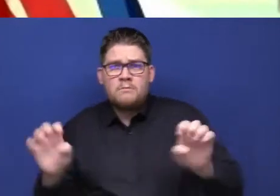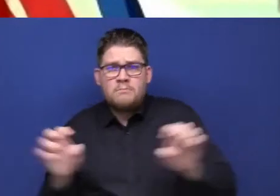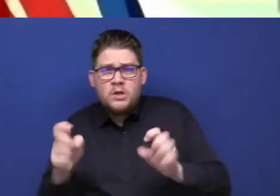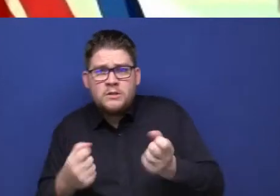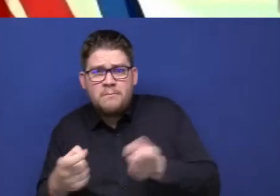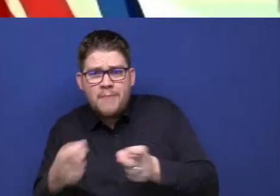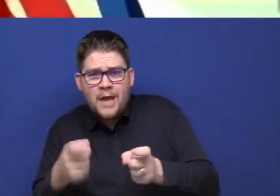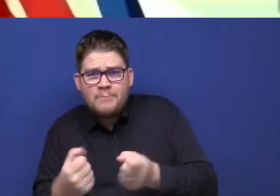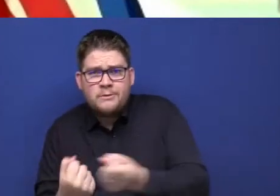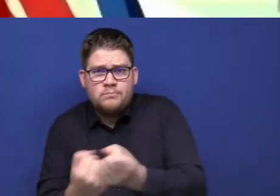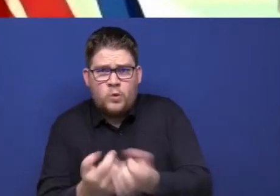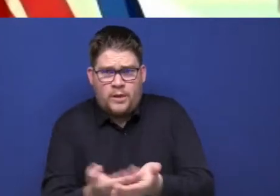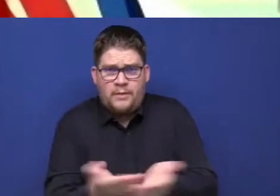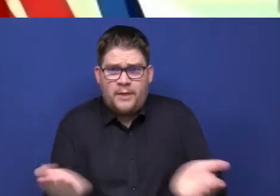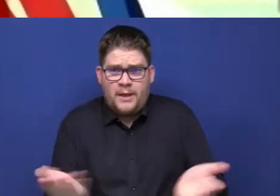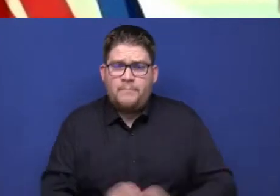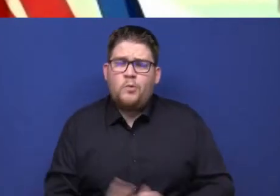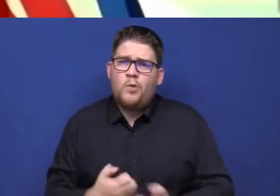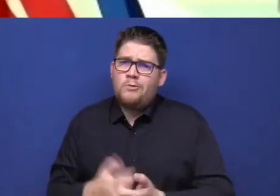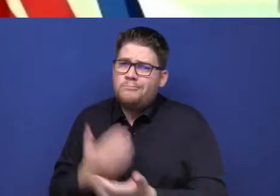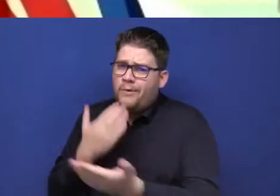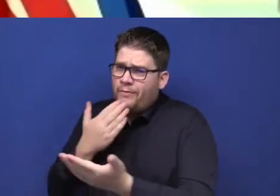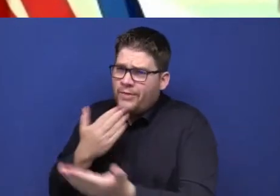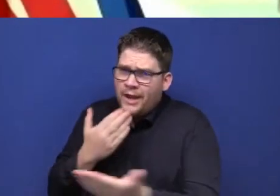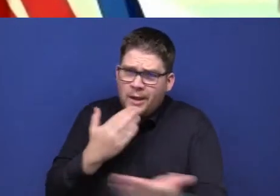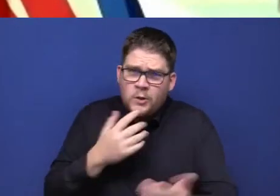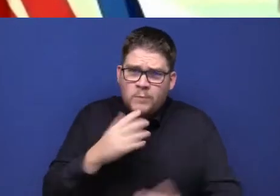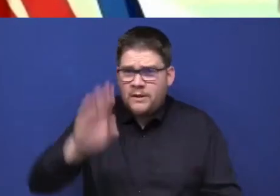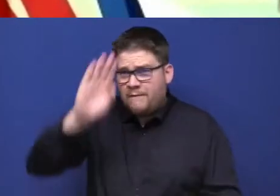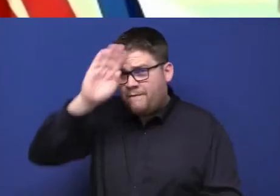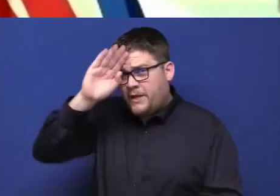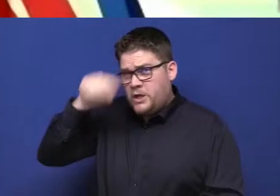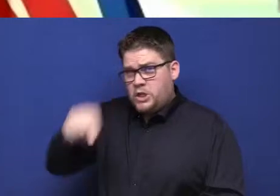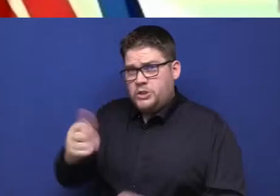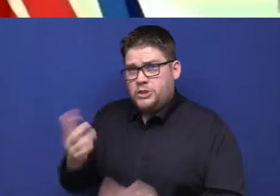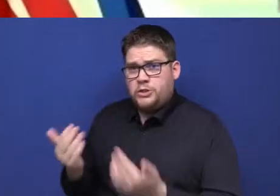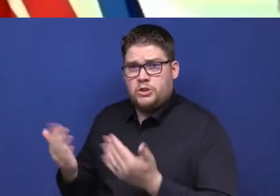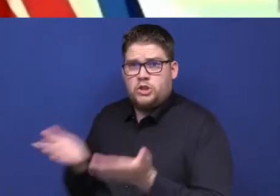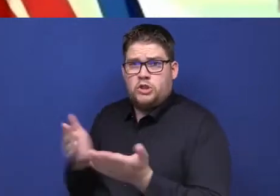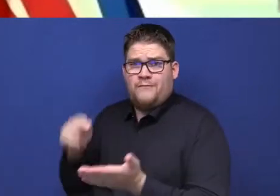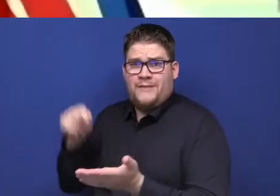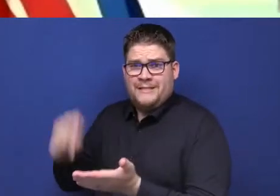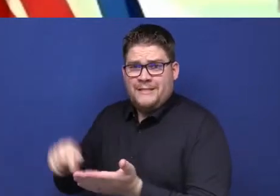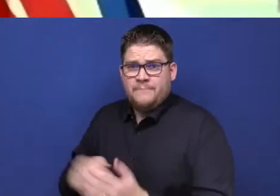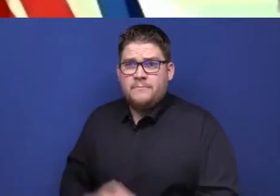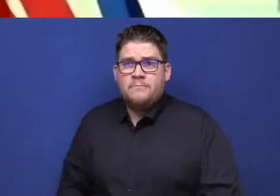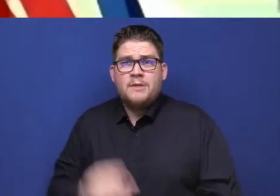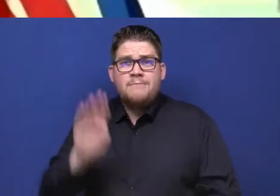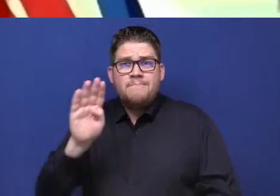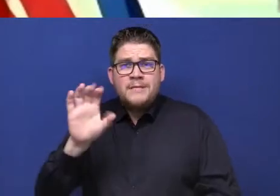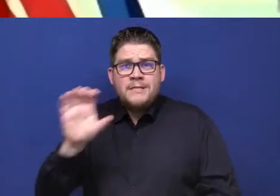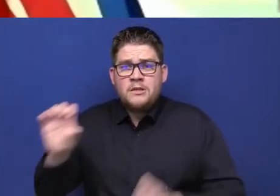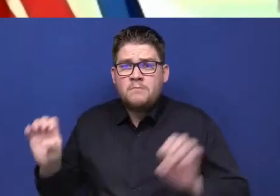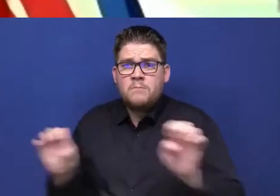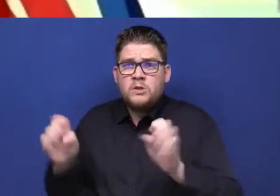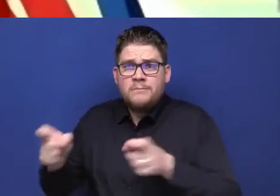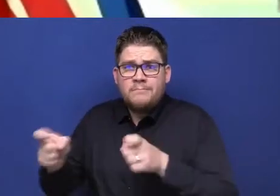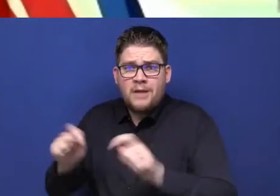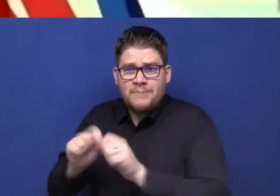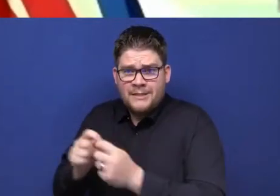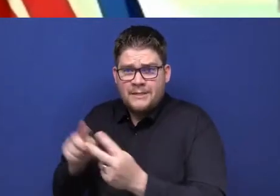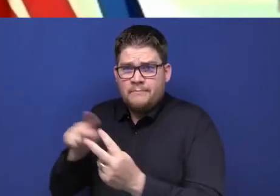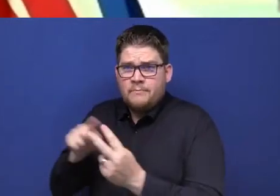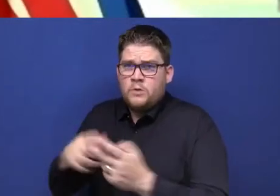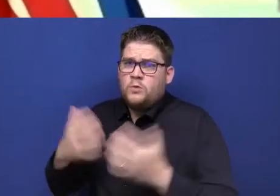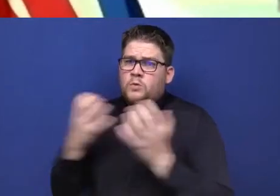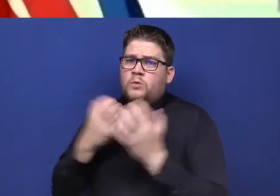BC for their continued work, going above and beyond to bring every resource available from industry to contractors to